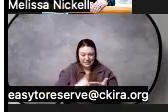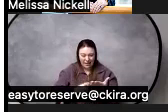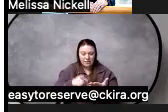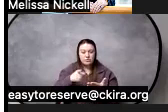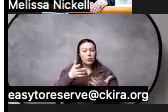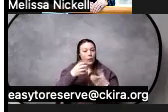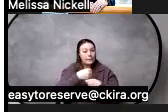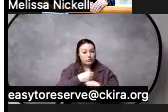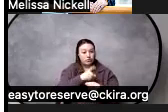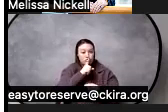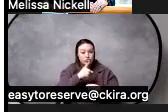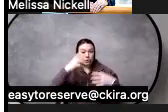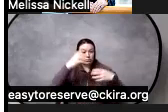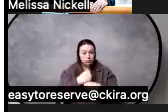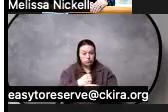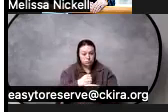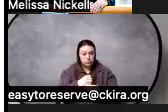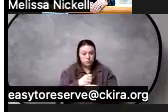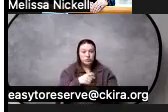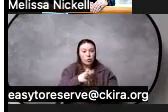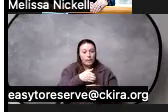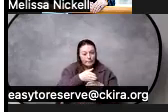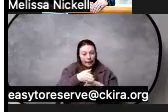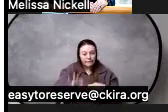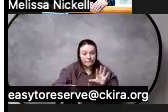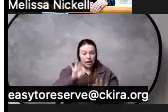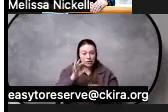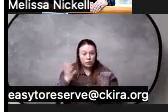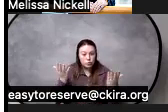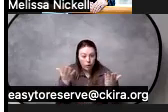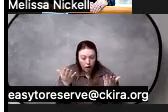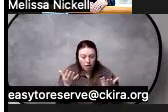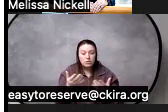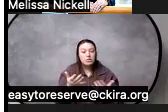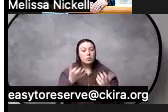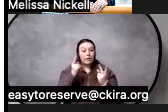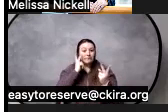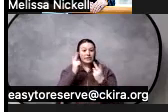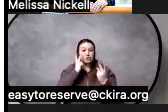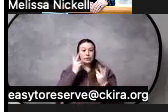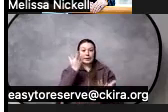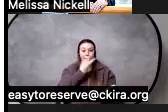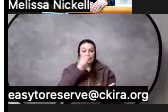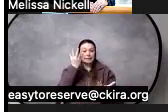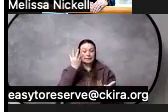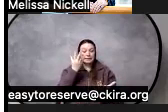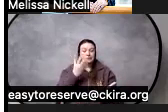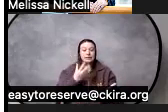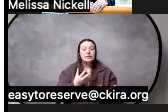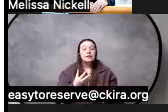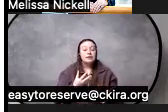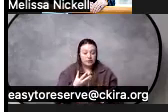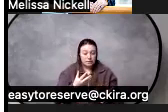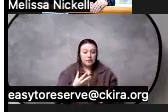make sure you include your main findings. You want it to be visually or aesthetically pleasing. And you also want to make sure that